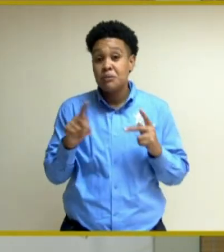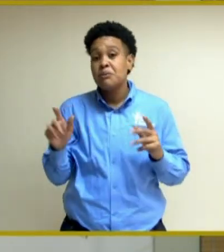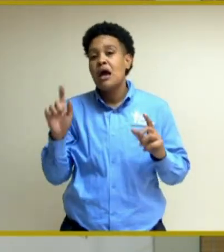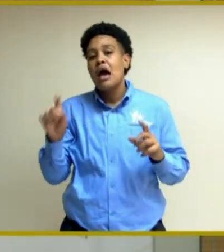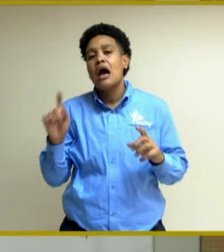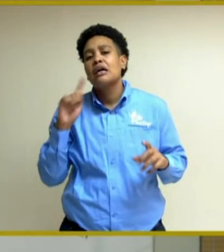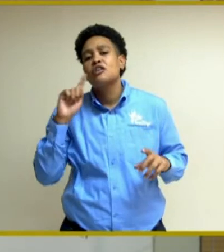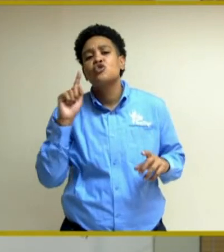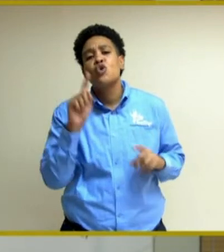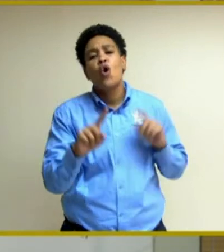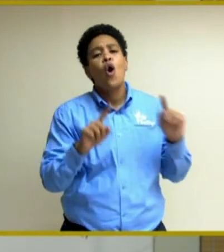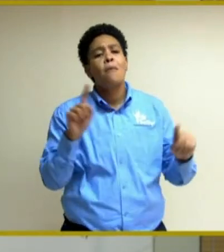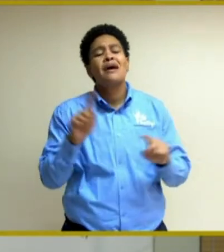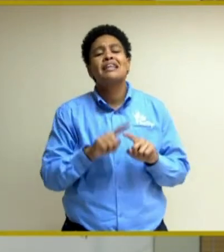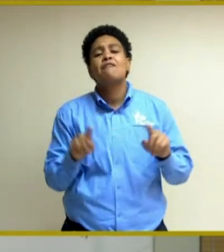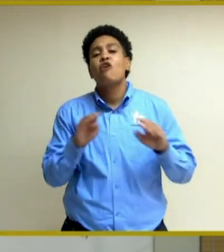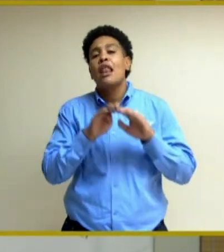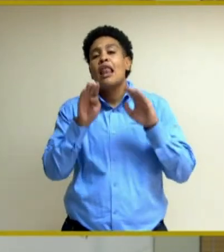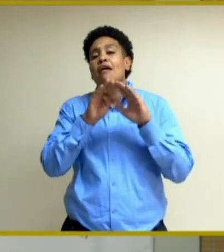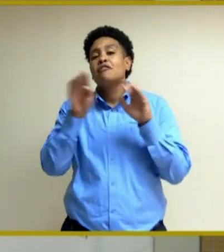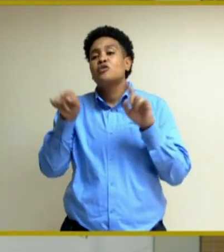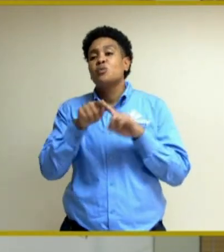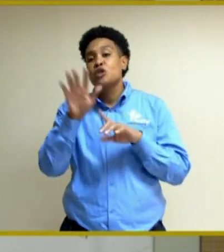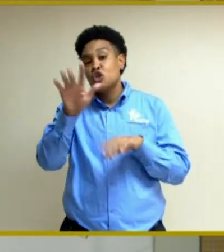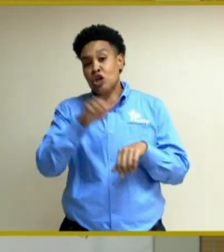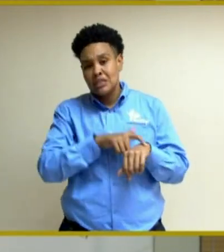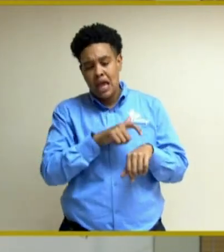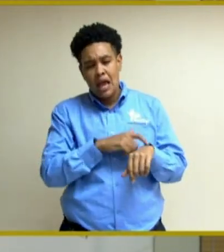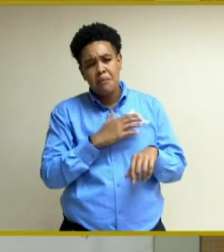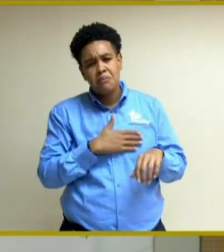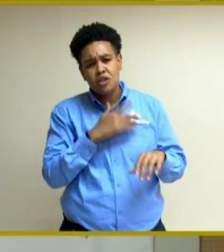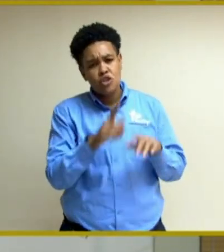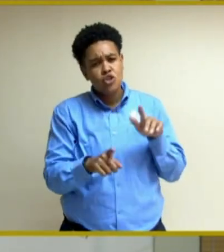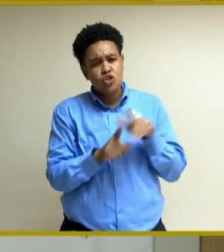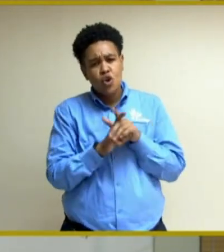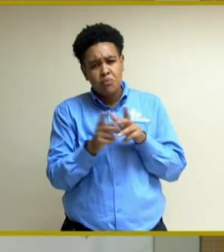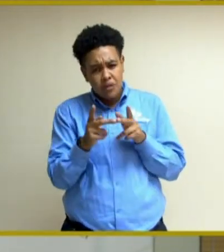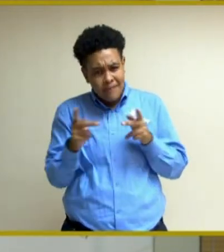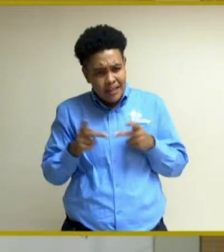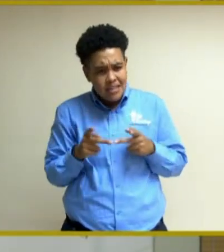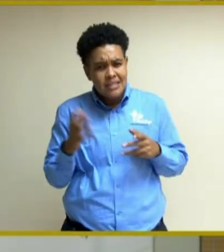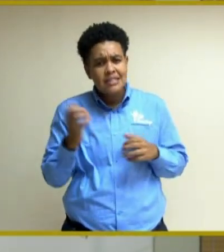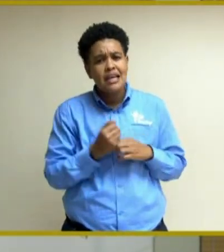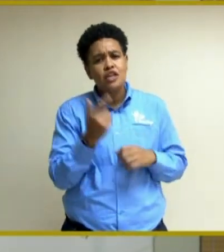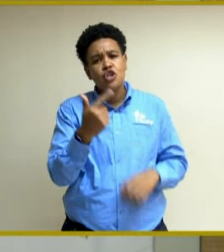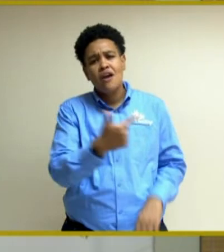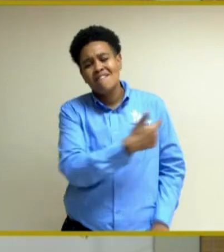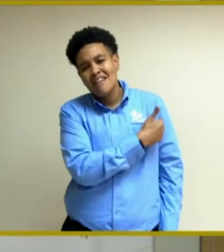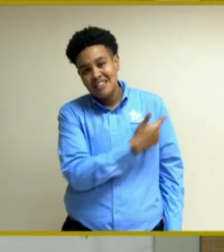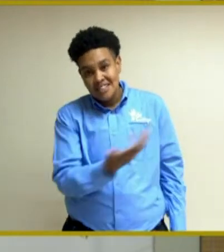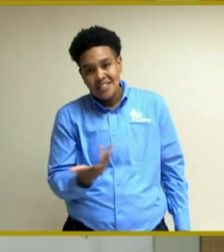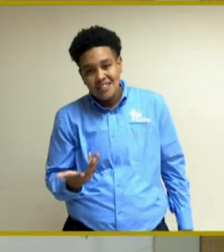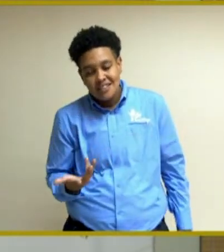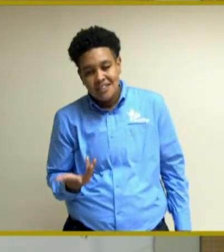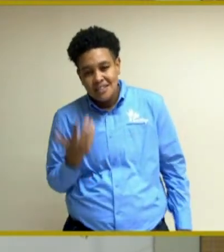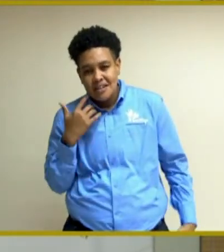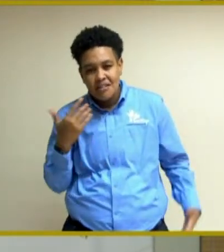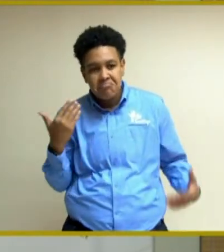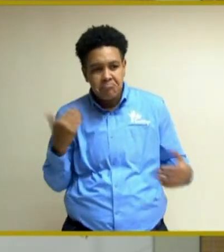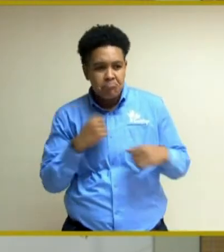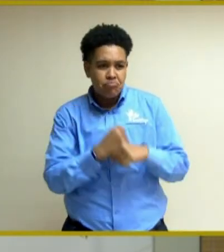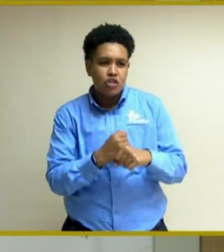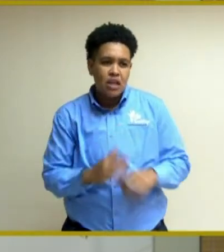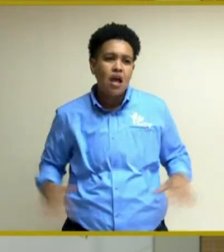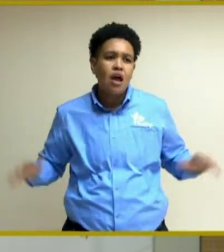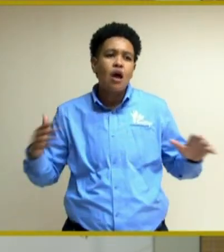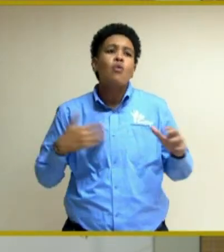at different stages. And so when it is your turn, please turn up to the facility, get your vaccine, and protect the rest of us. We really